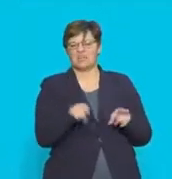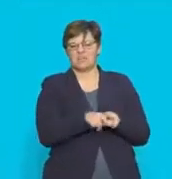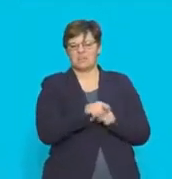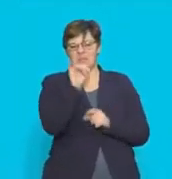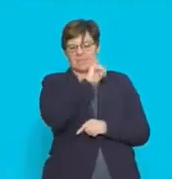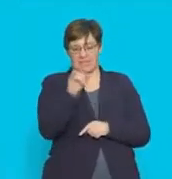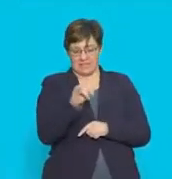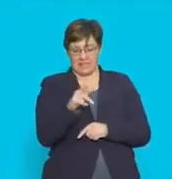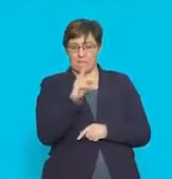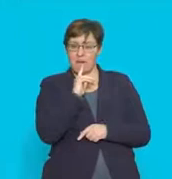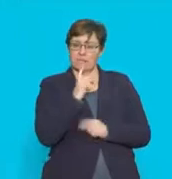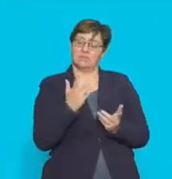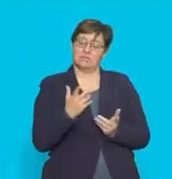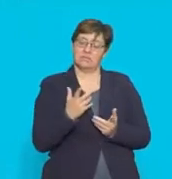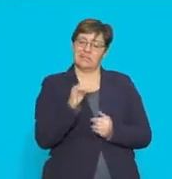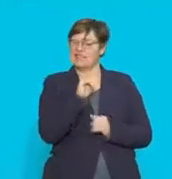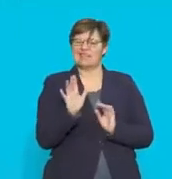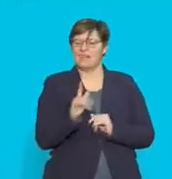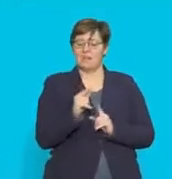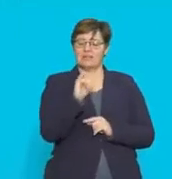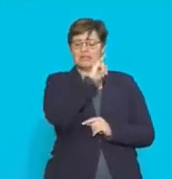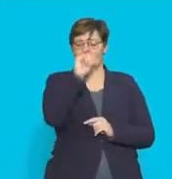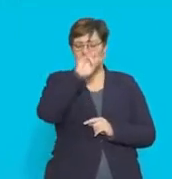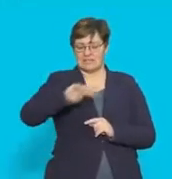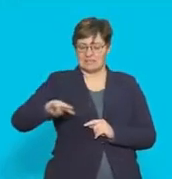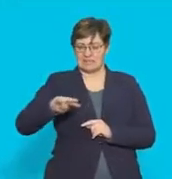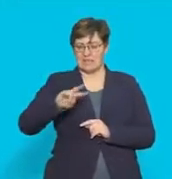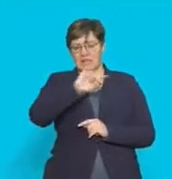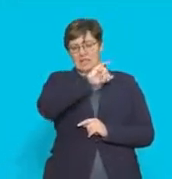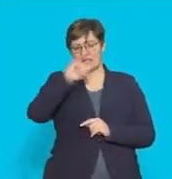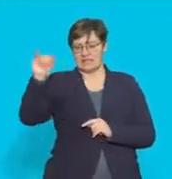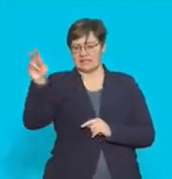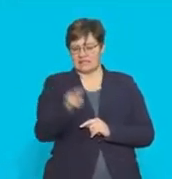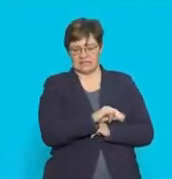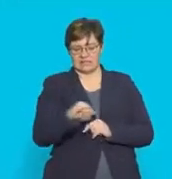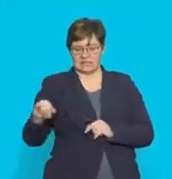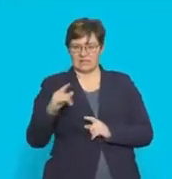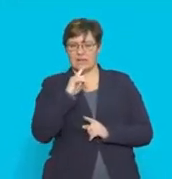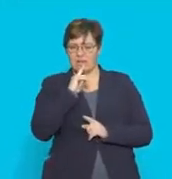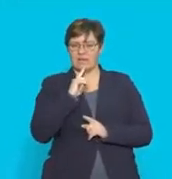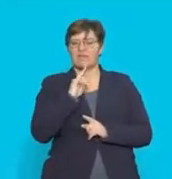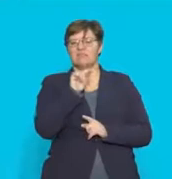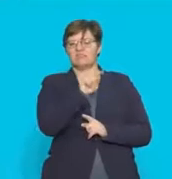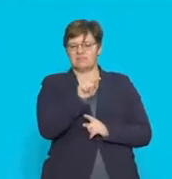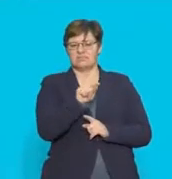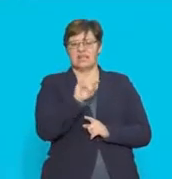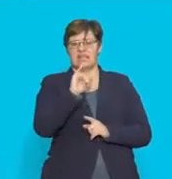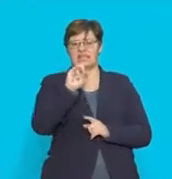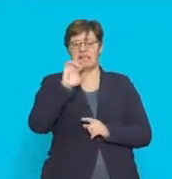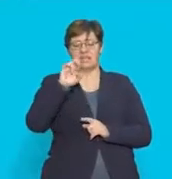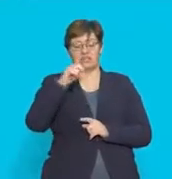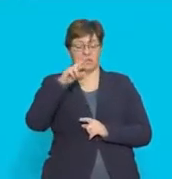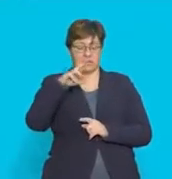not necessarily a Z, right? And this simply means element of integers. Now the symbol Z comes from